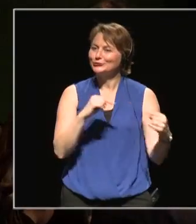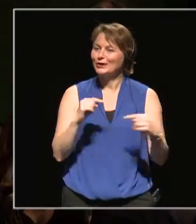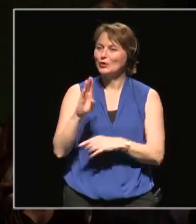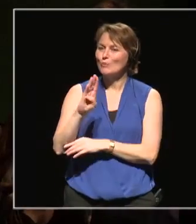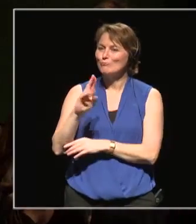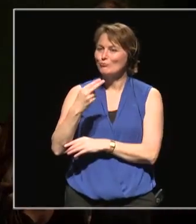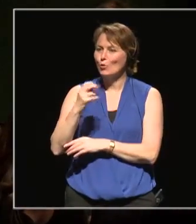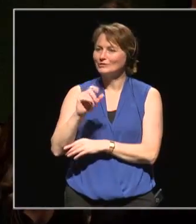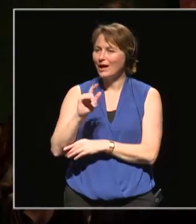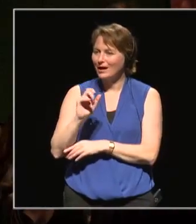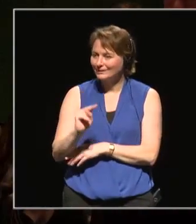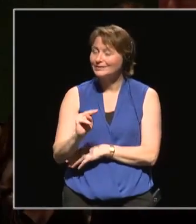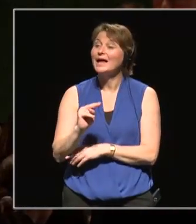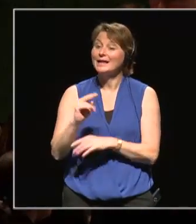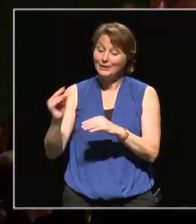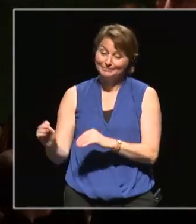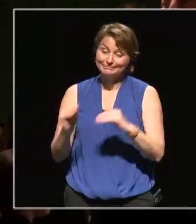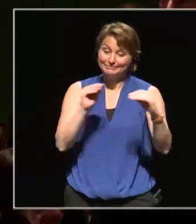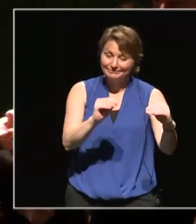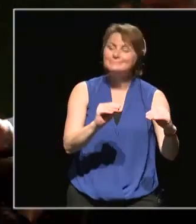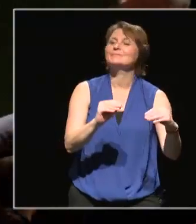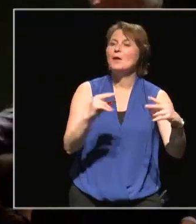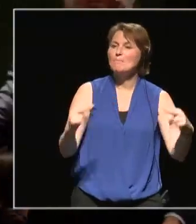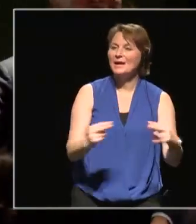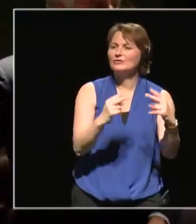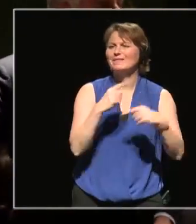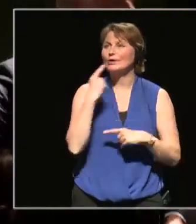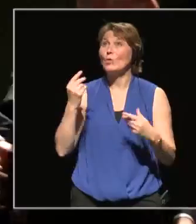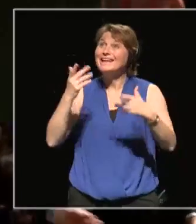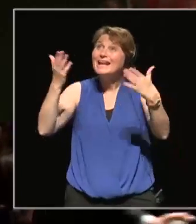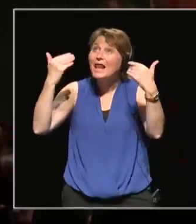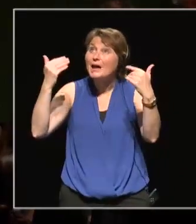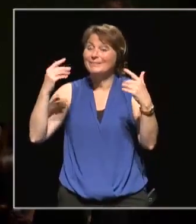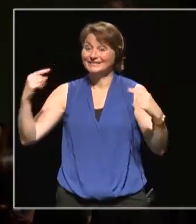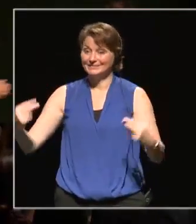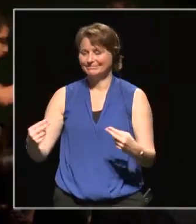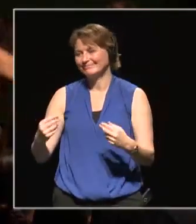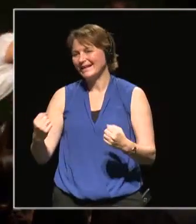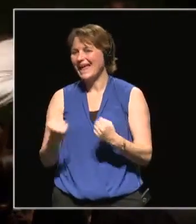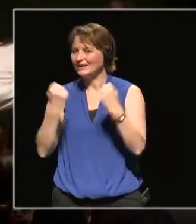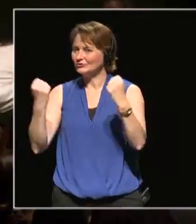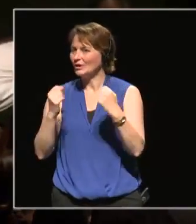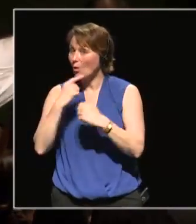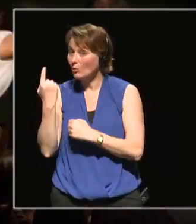discuss energy, not only climate energy. Thank you. Thank you very much. Who else? Anybody?